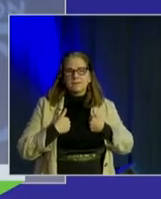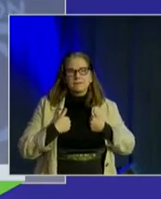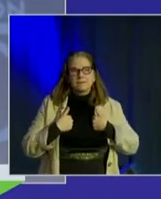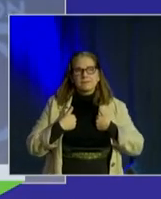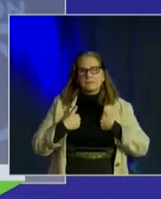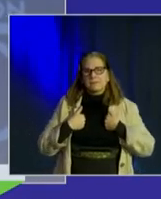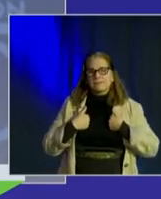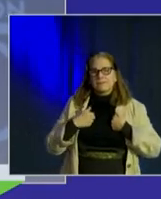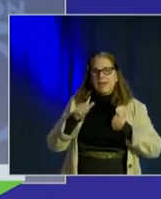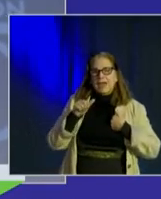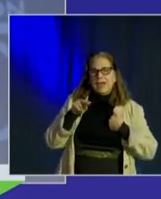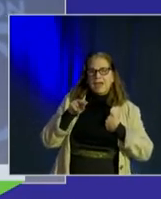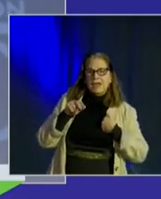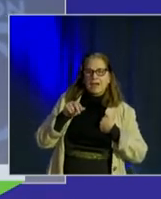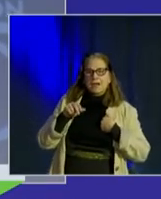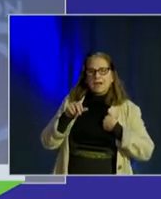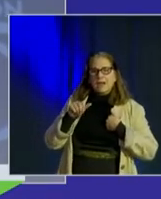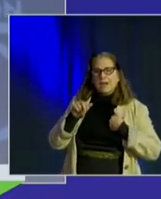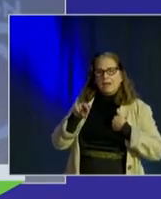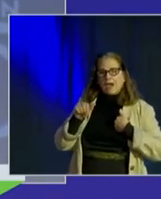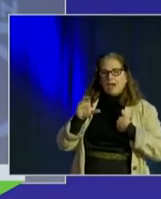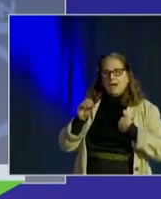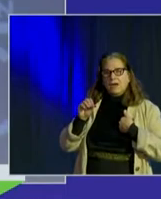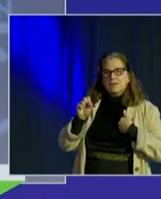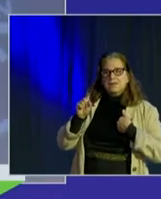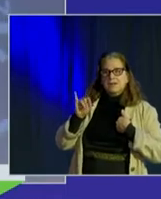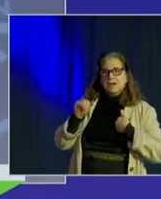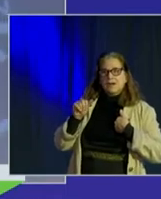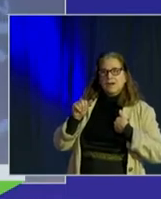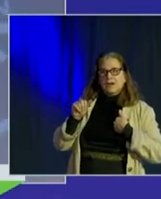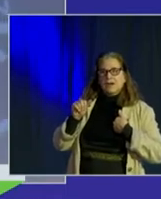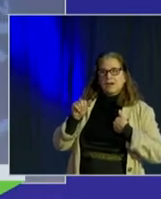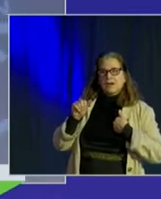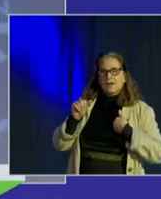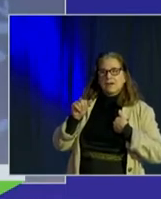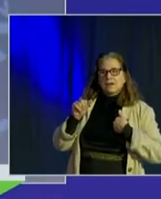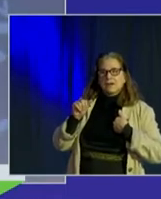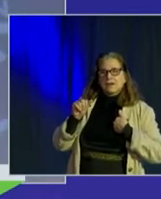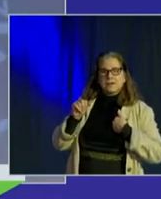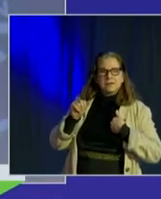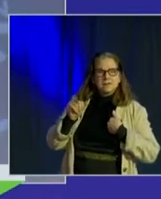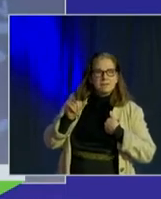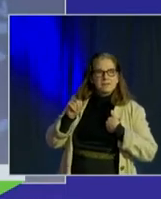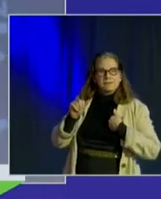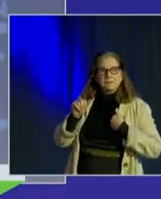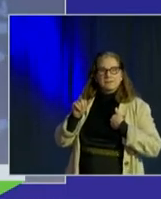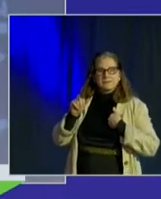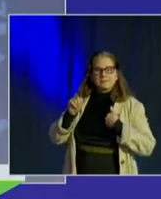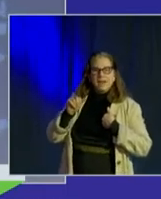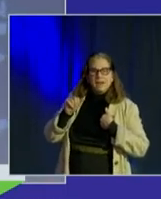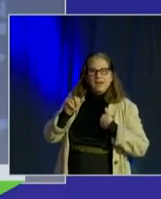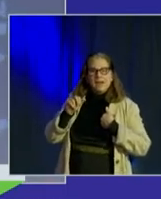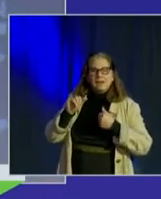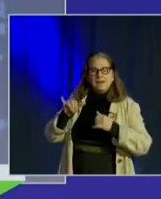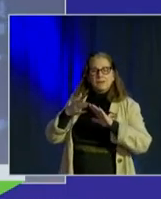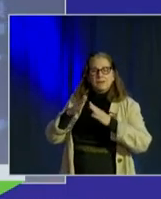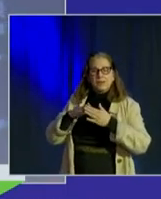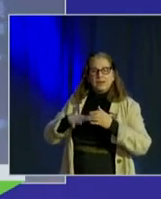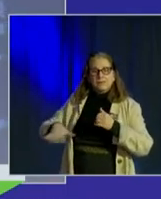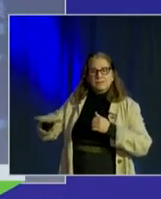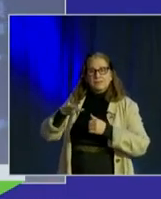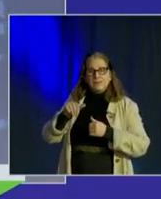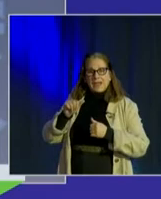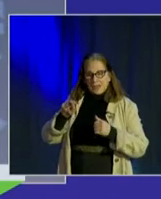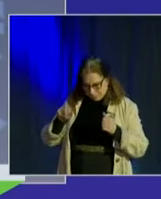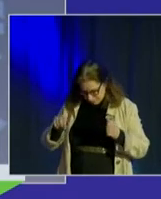it is definitely an area where we know that we can bring better services to that community to help stem the tide. And we'll be bringing it from